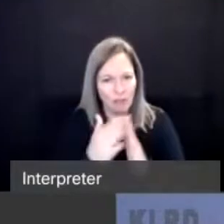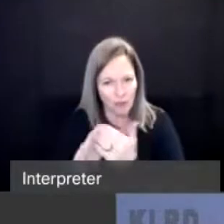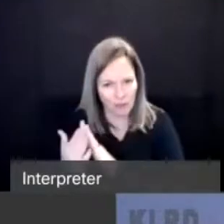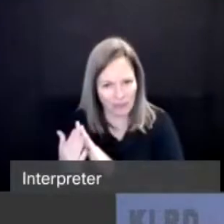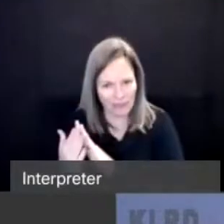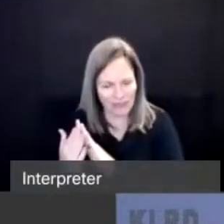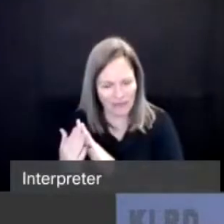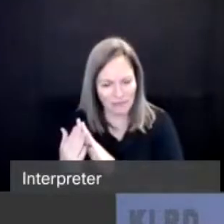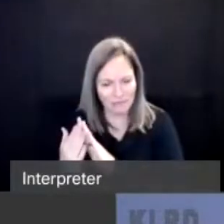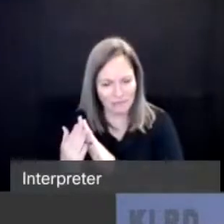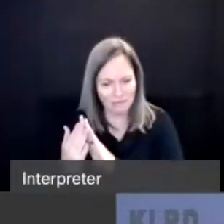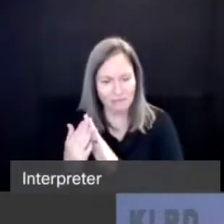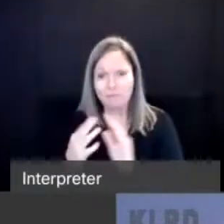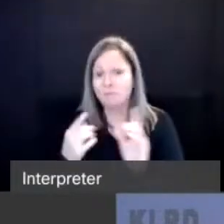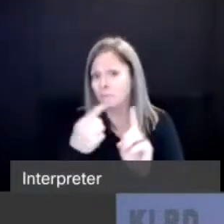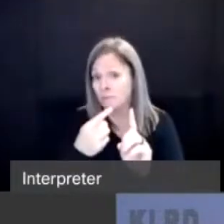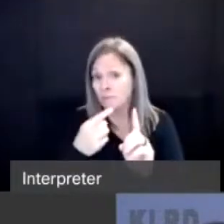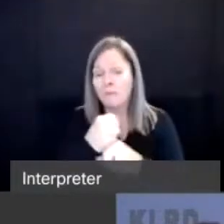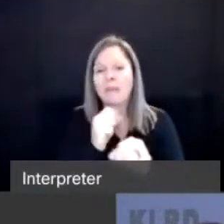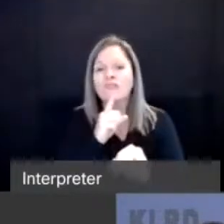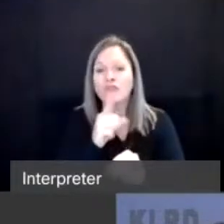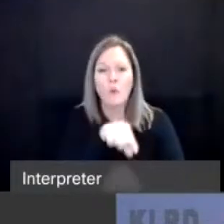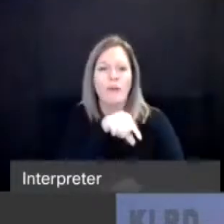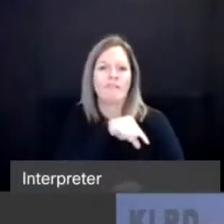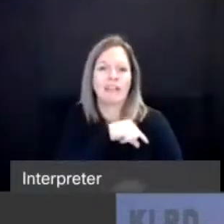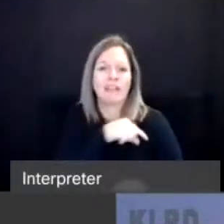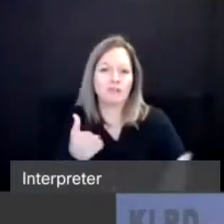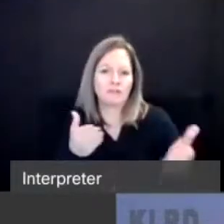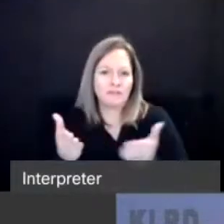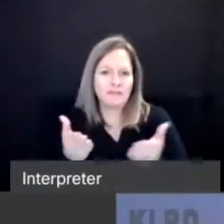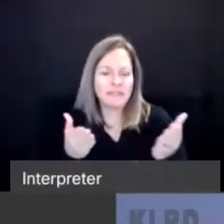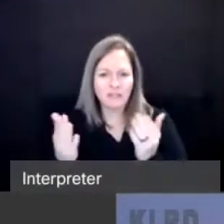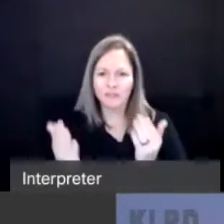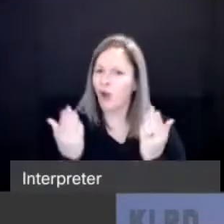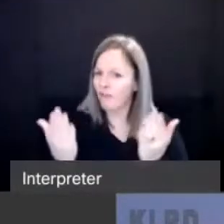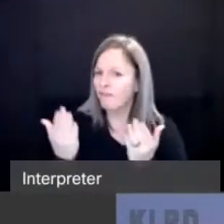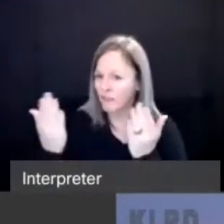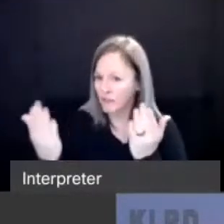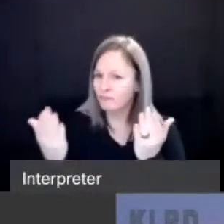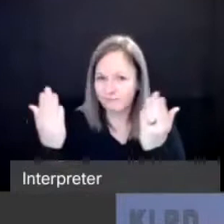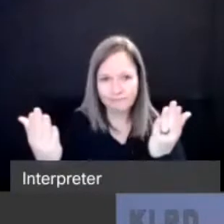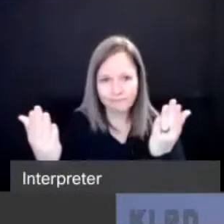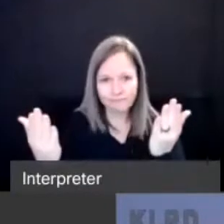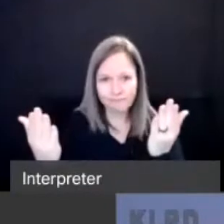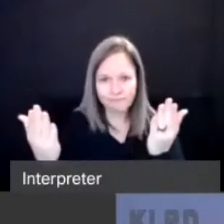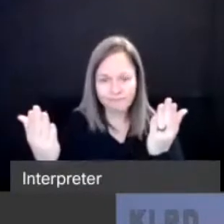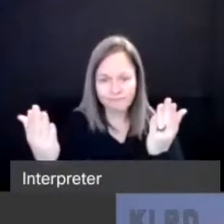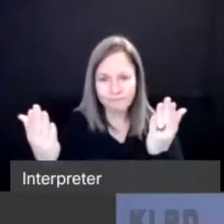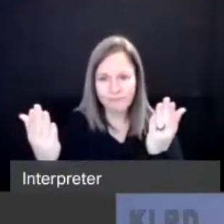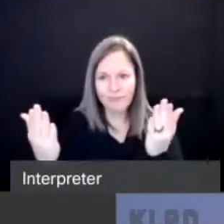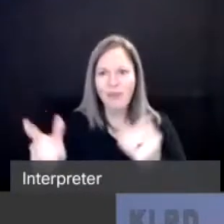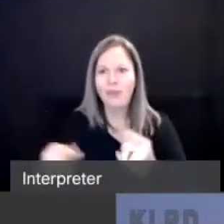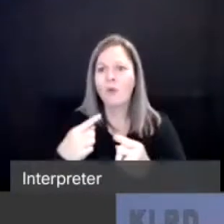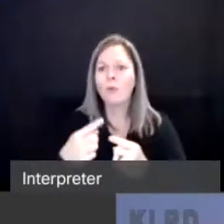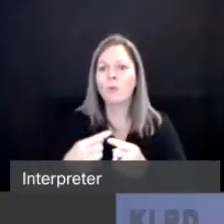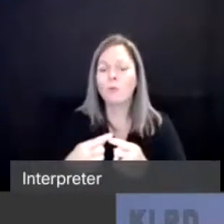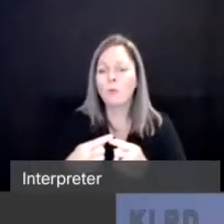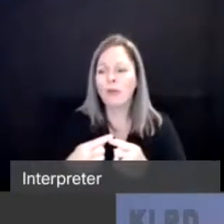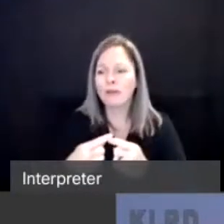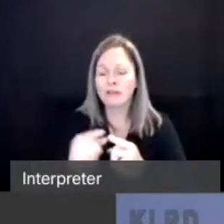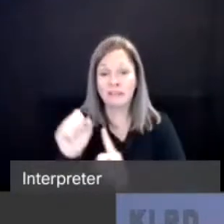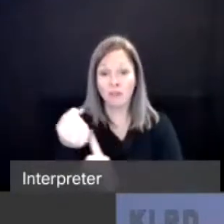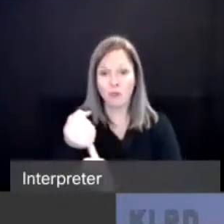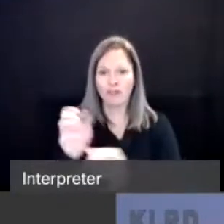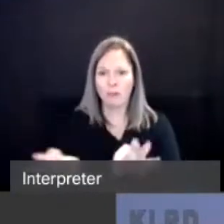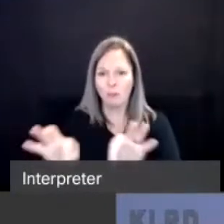that qualified services are being offered when it's very important, like